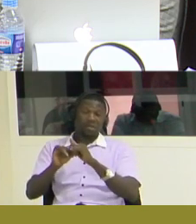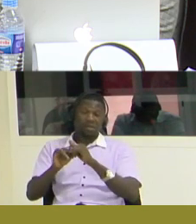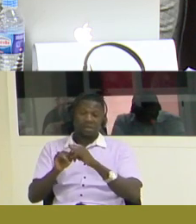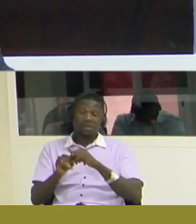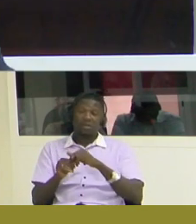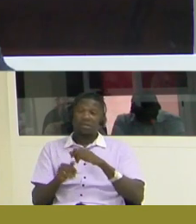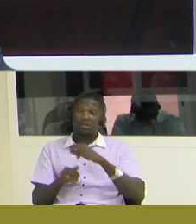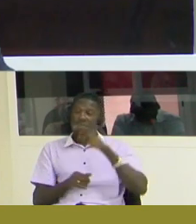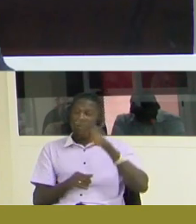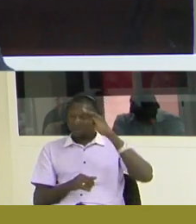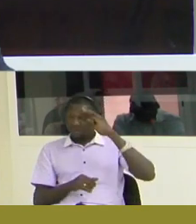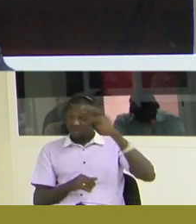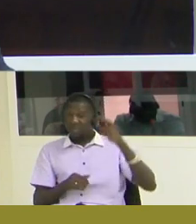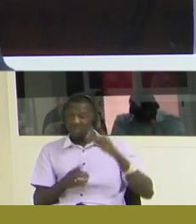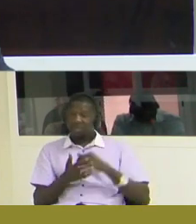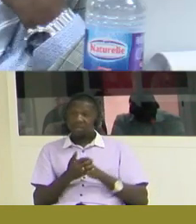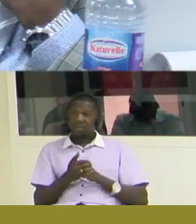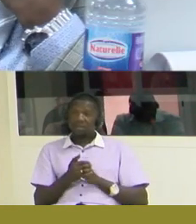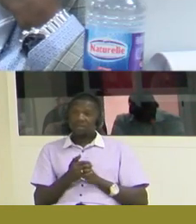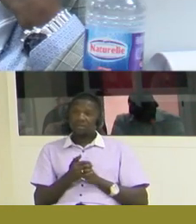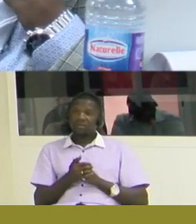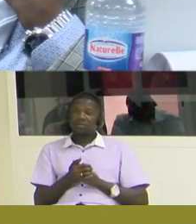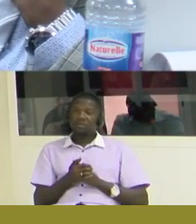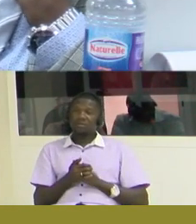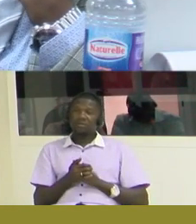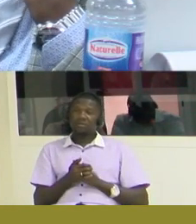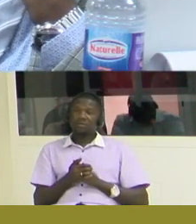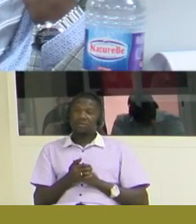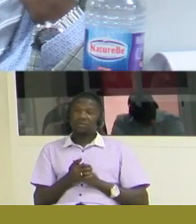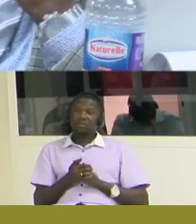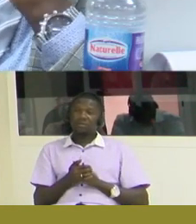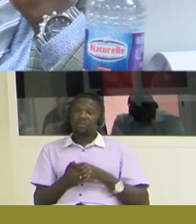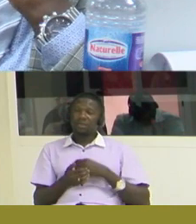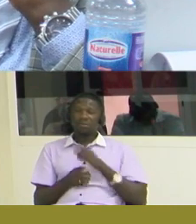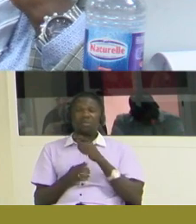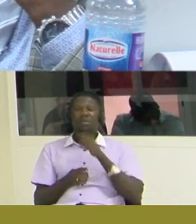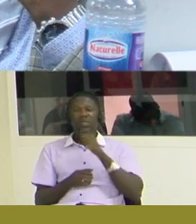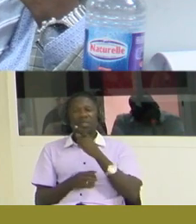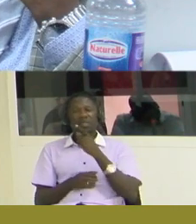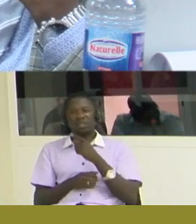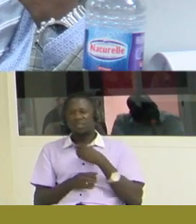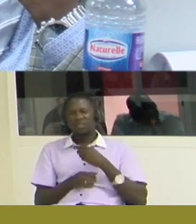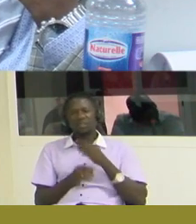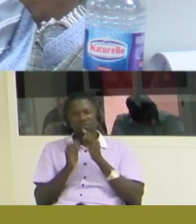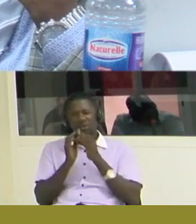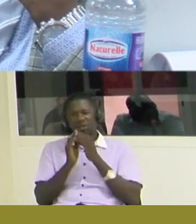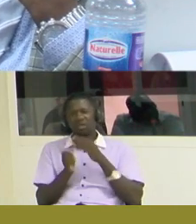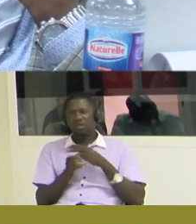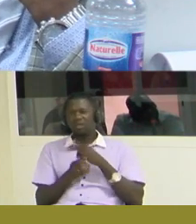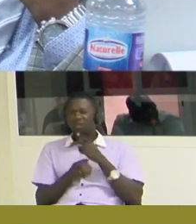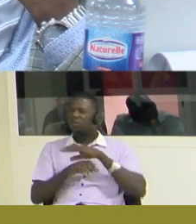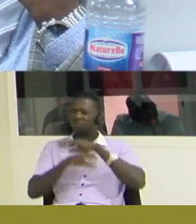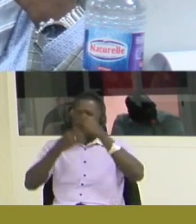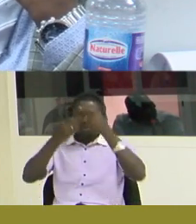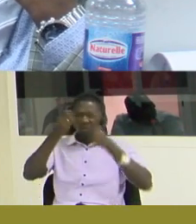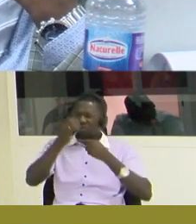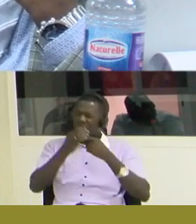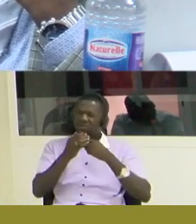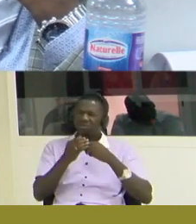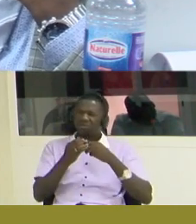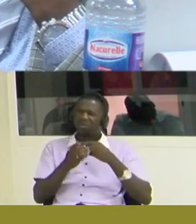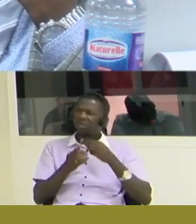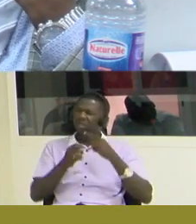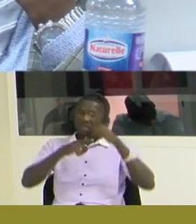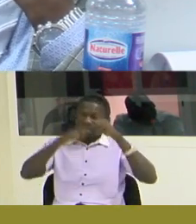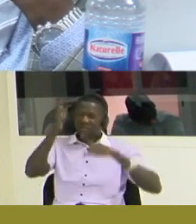assisting that isn't this travesty of such magnitude that it ought to have compelled you to